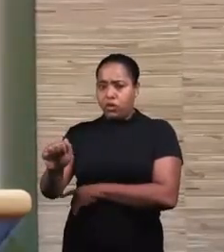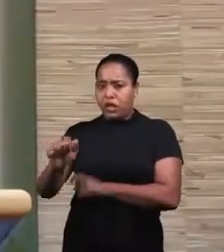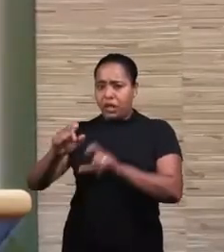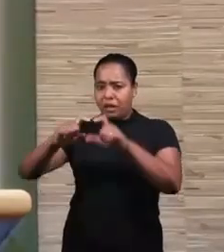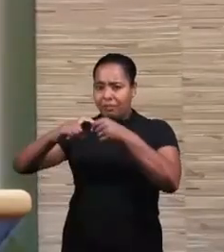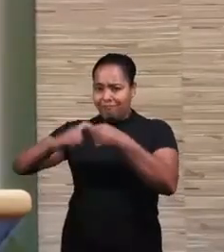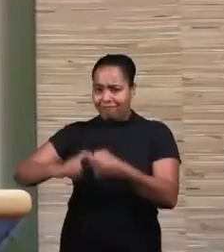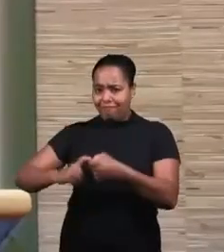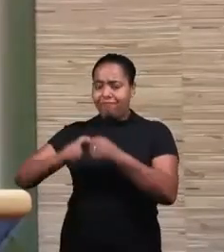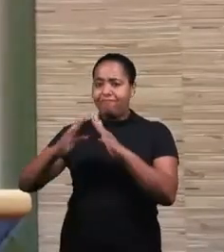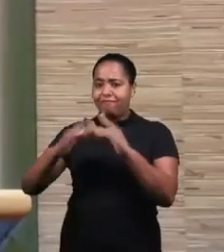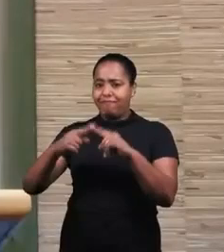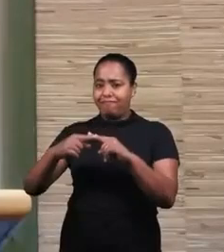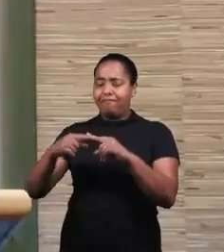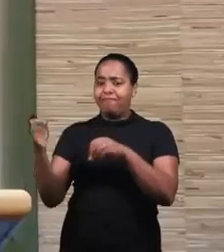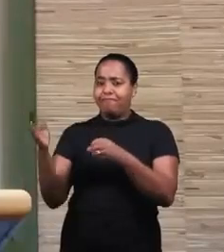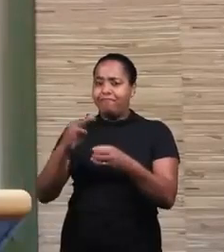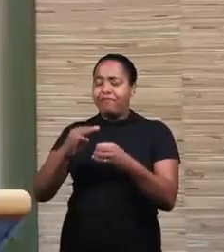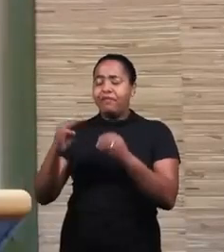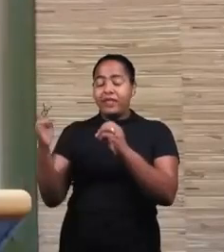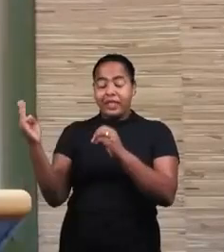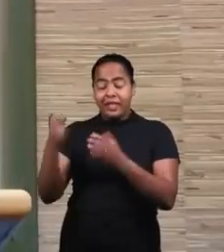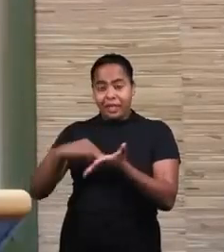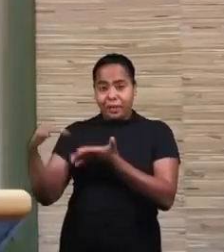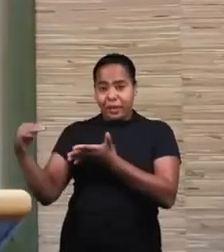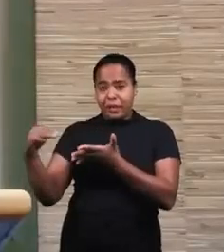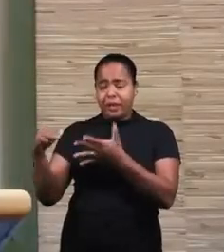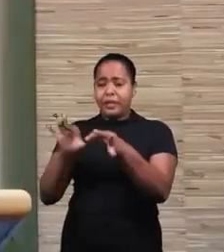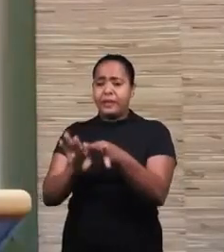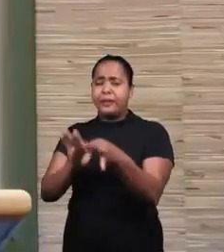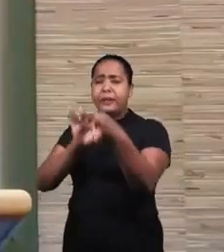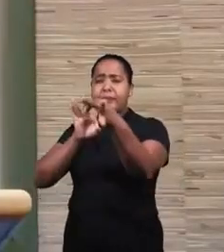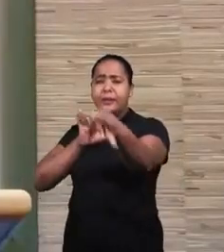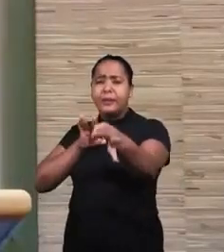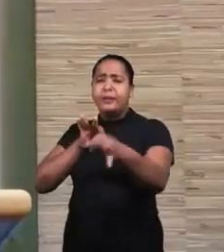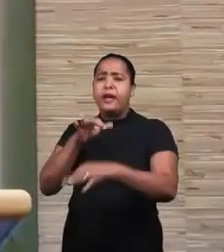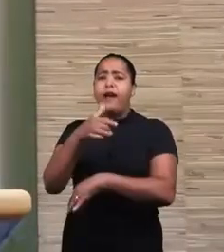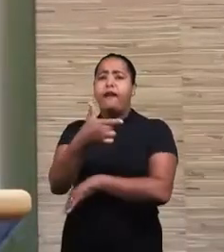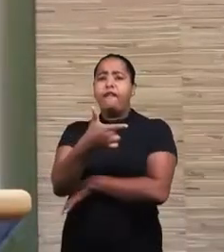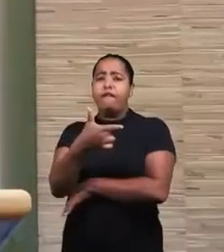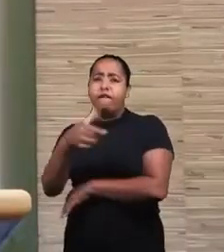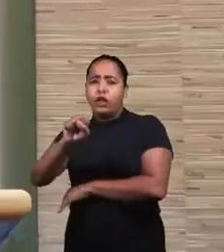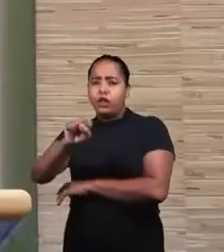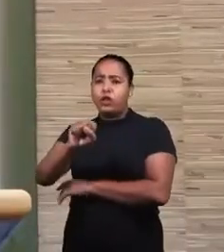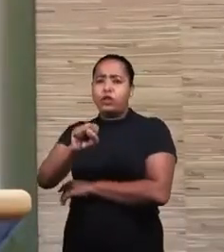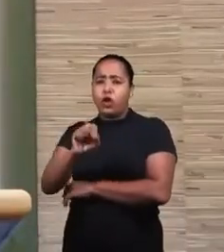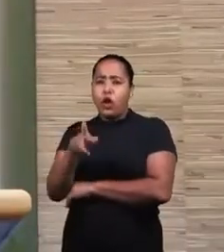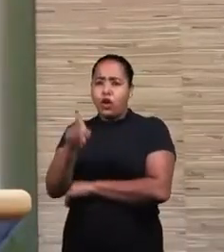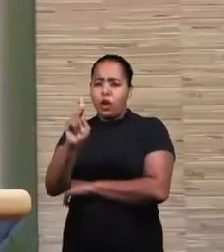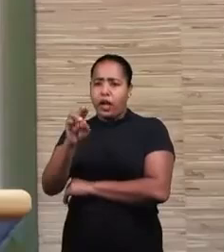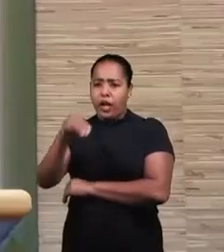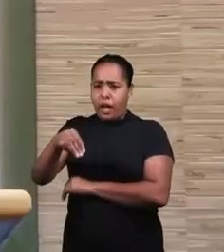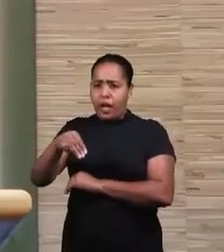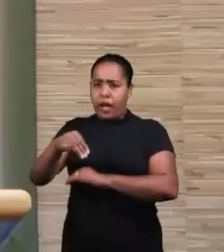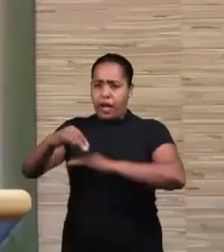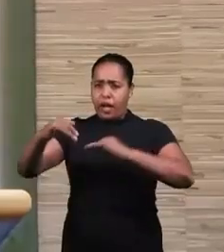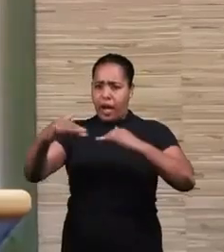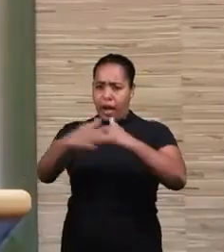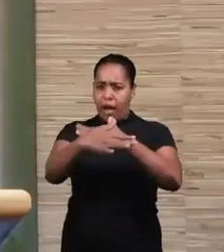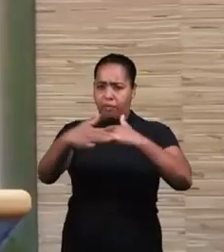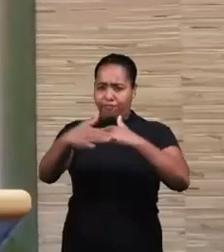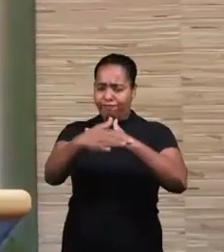it's 98 kilometers away from the road. Not always they can access the